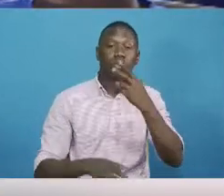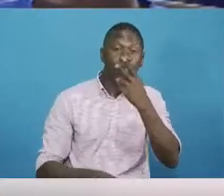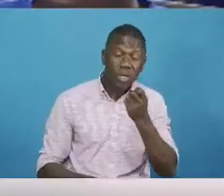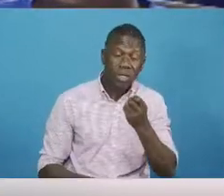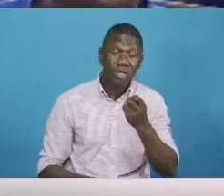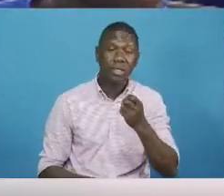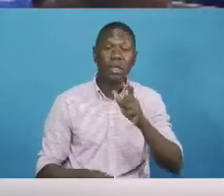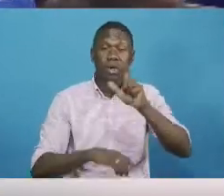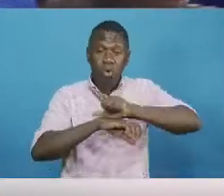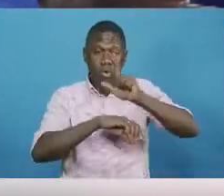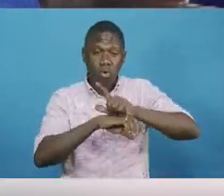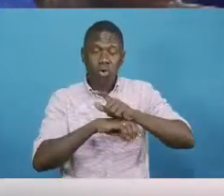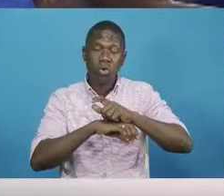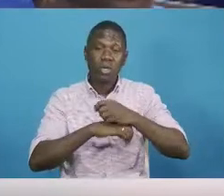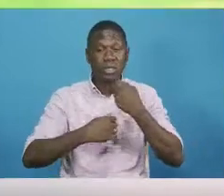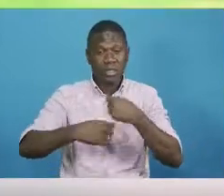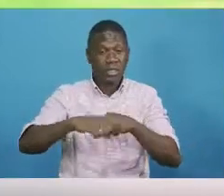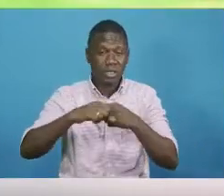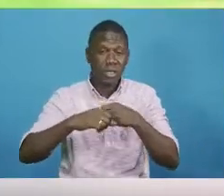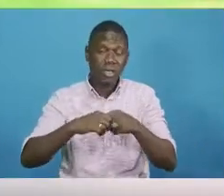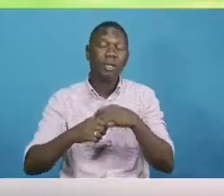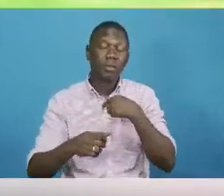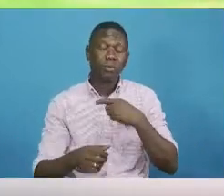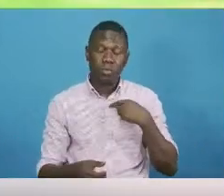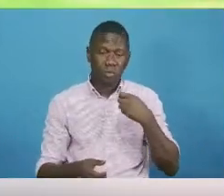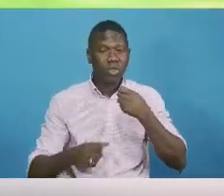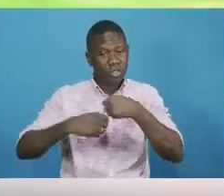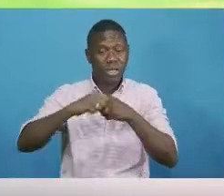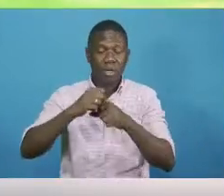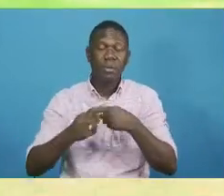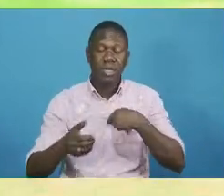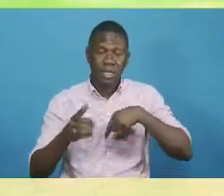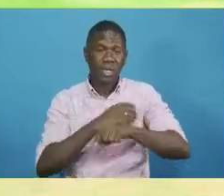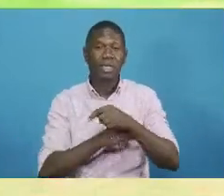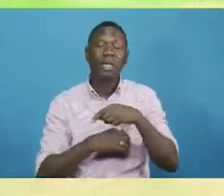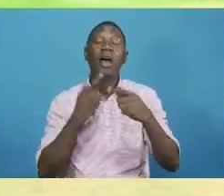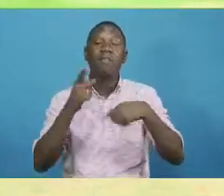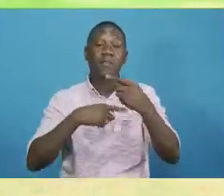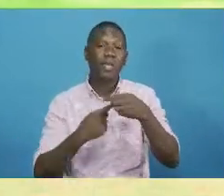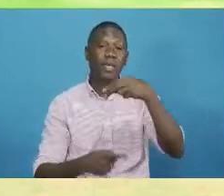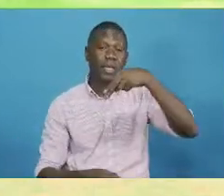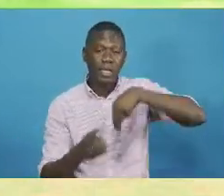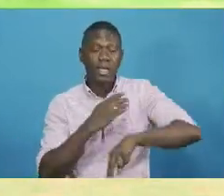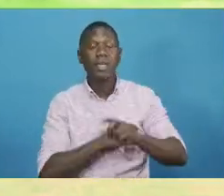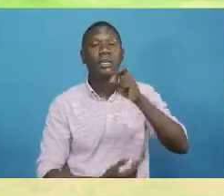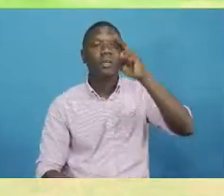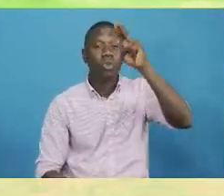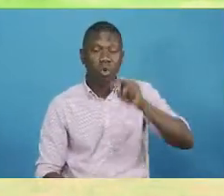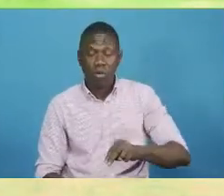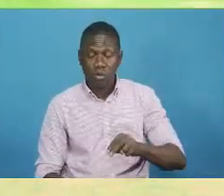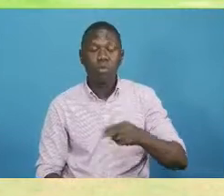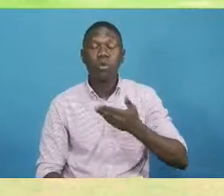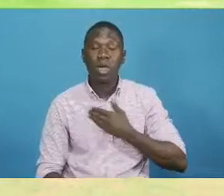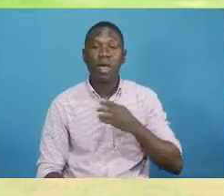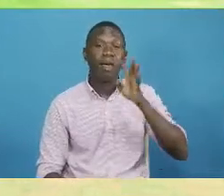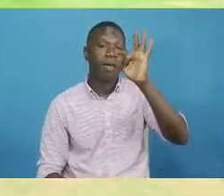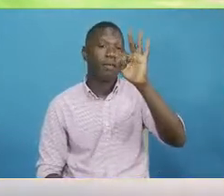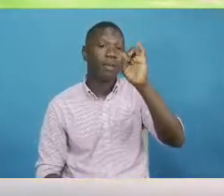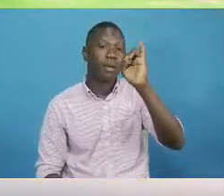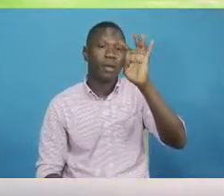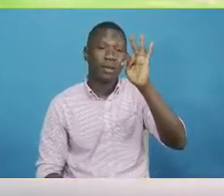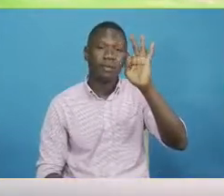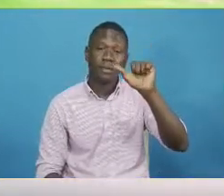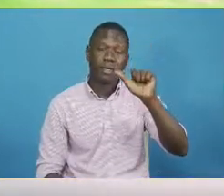by next month. We'll have a program with them, a refreshers. Then in November, we have a FIFA course for these local